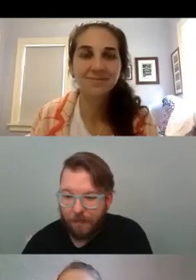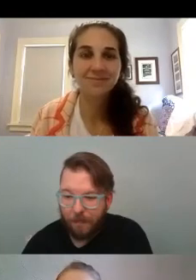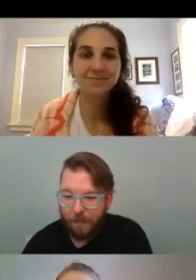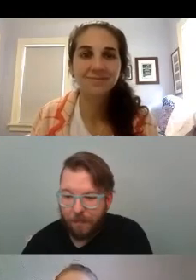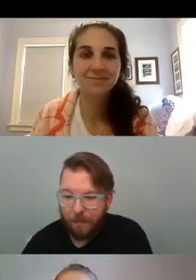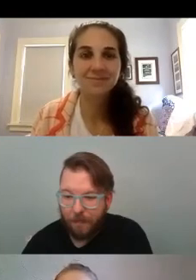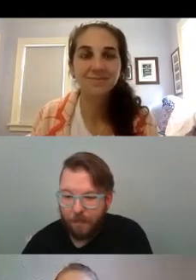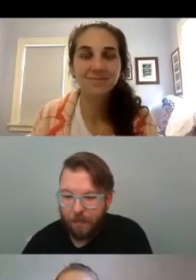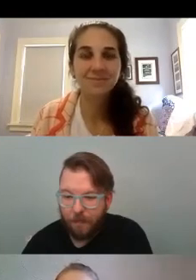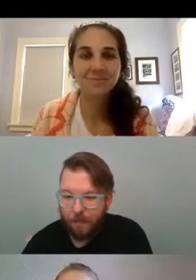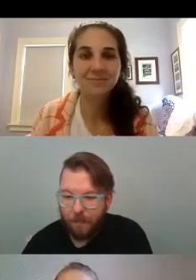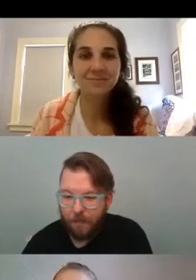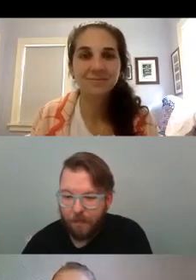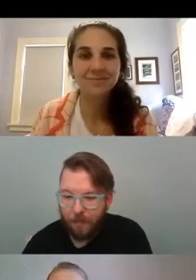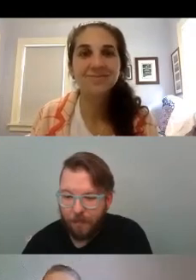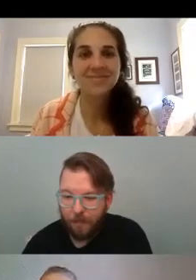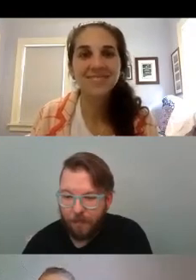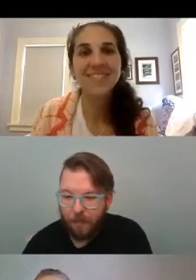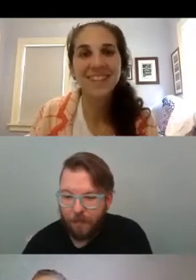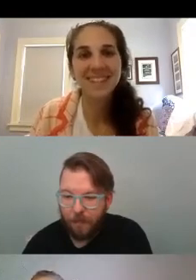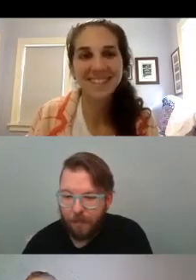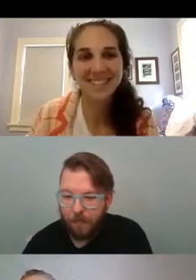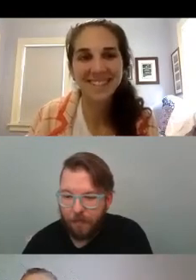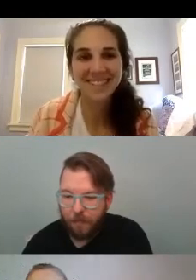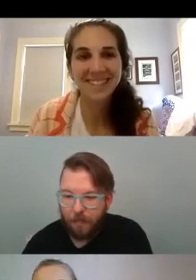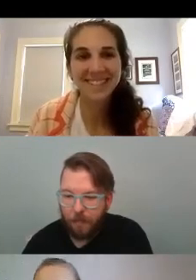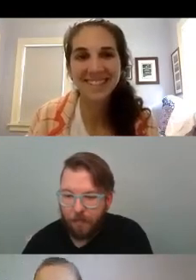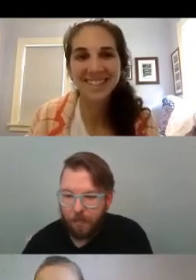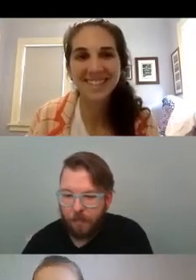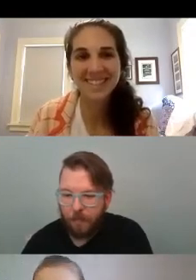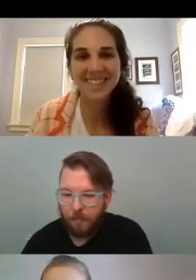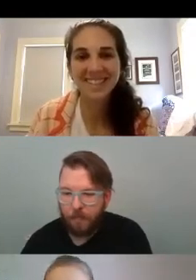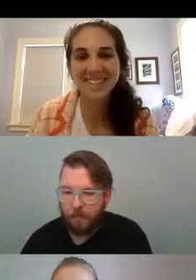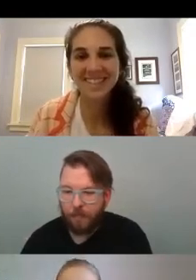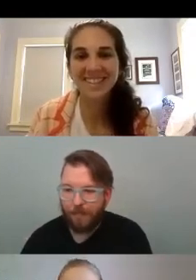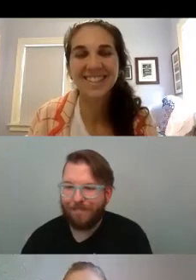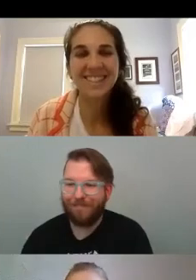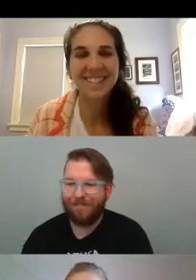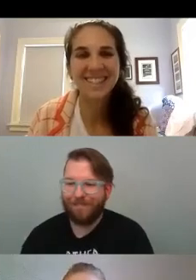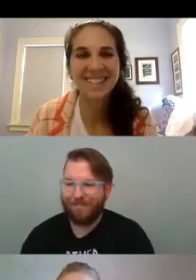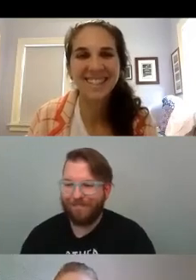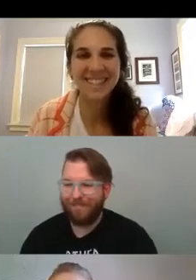to be the one, but you can also just point at me too.